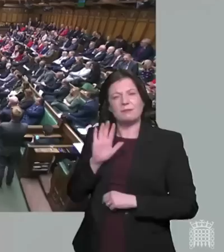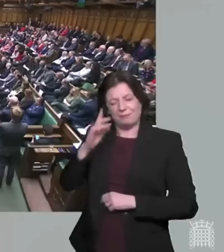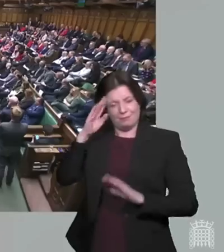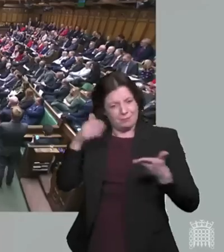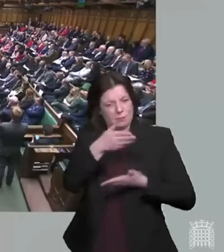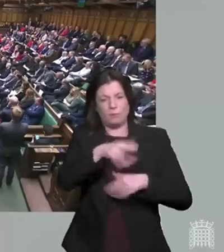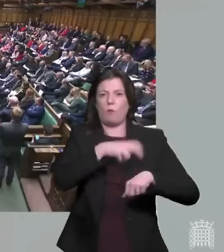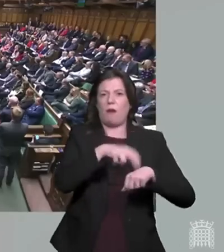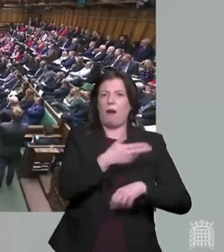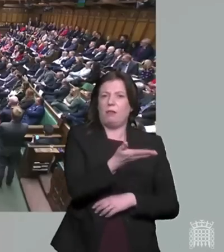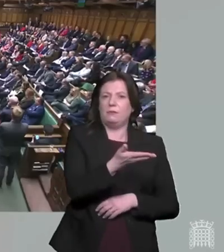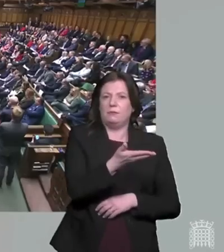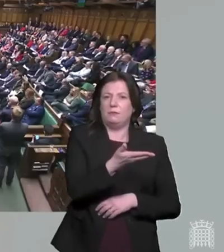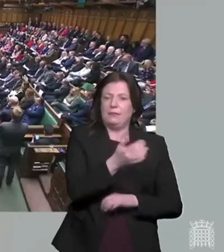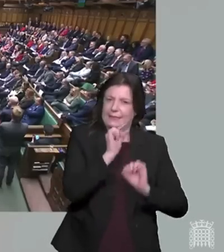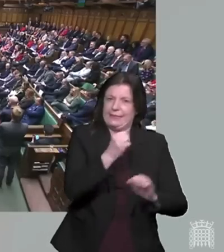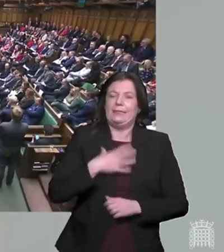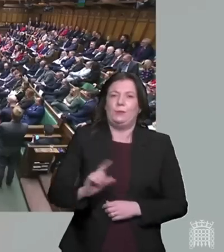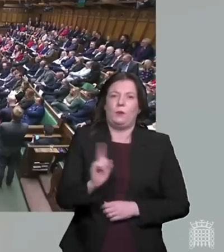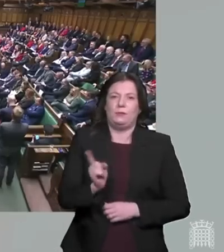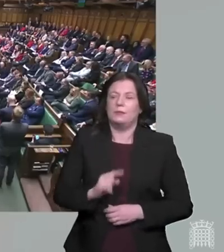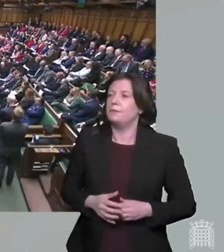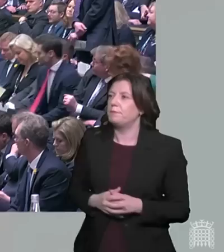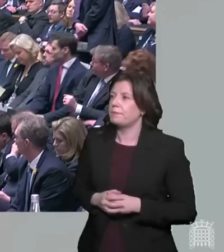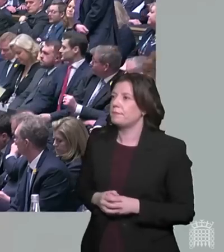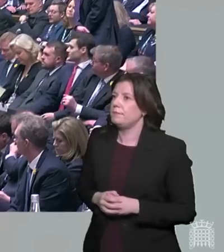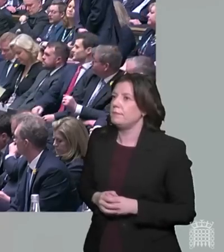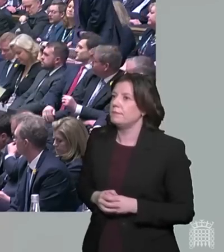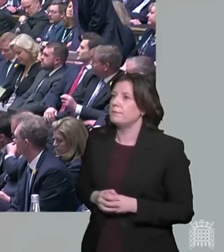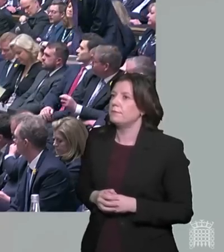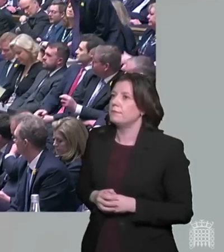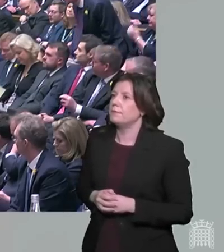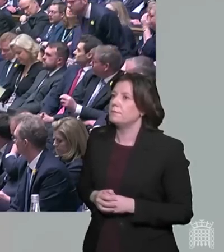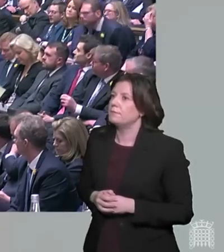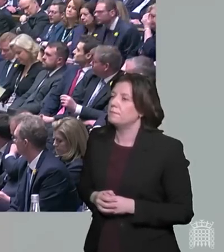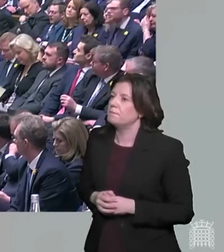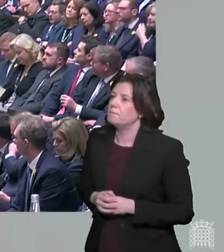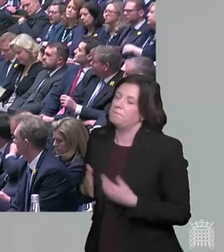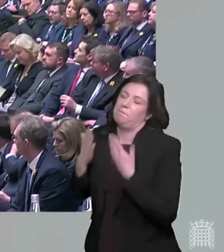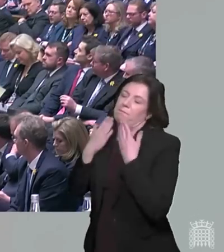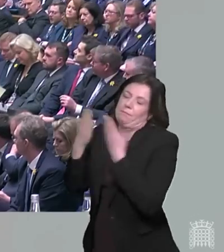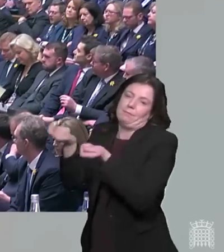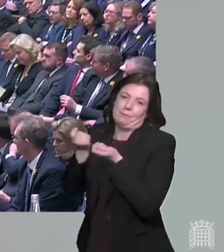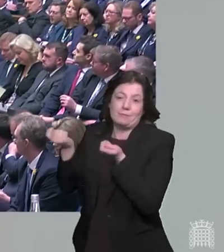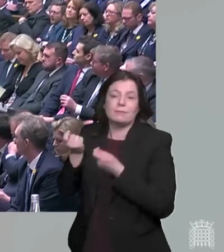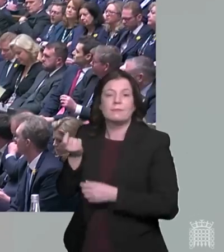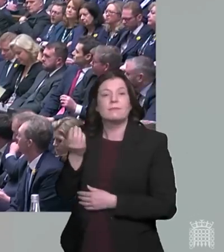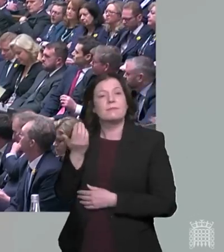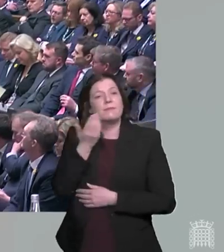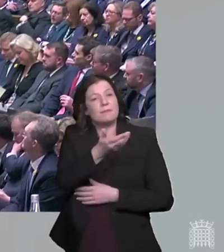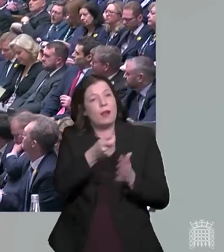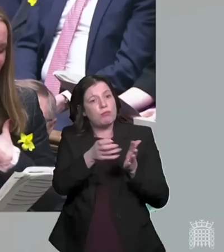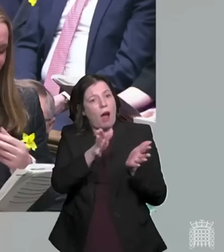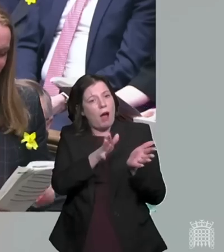agreed. Virginia Crosby. Thank you, Mr. Speaker. I'm sure the Prime Minister, like me,